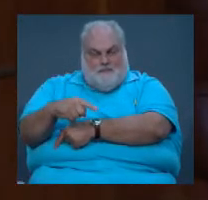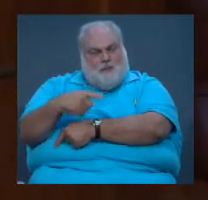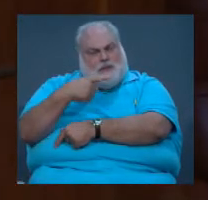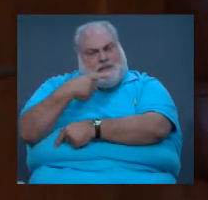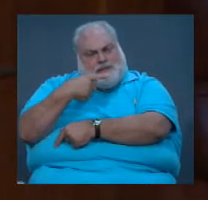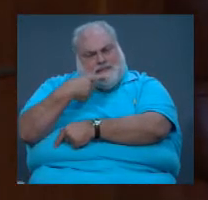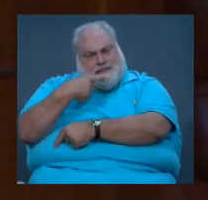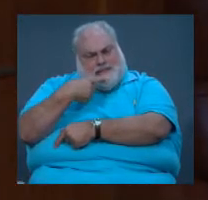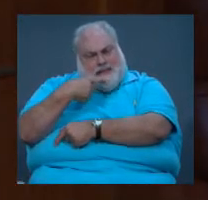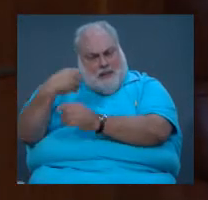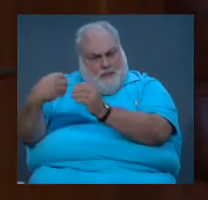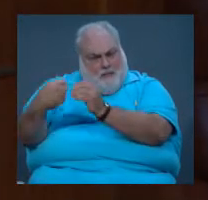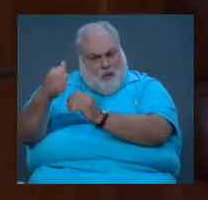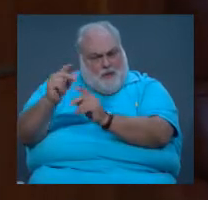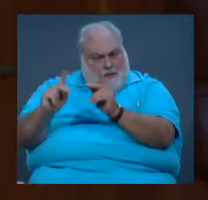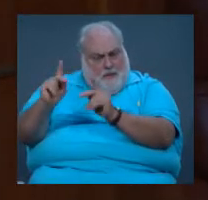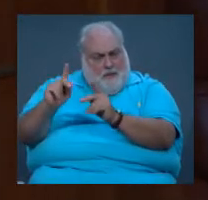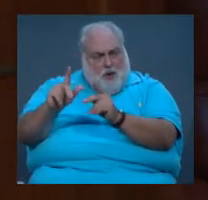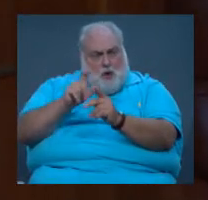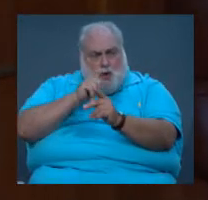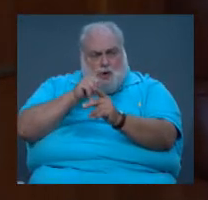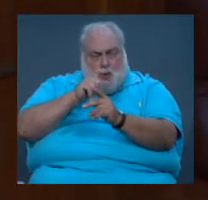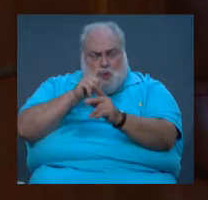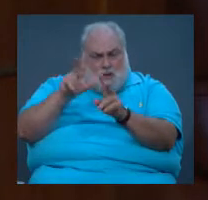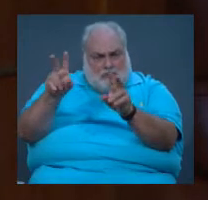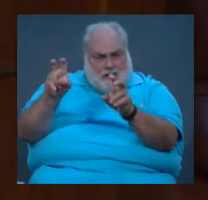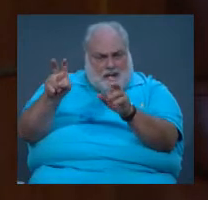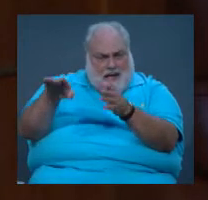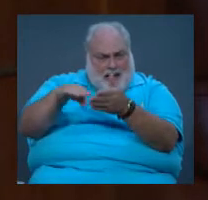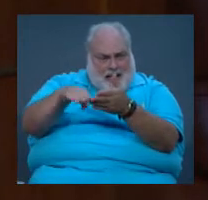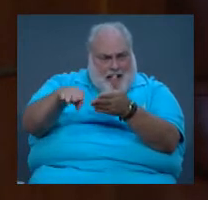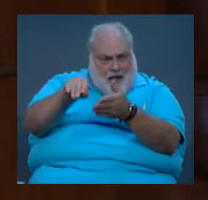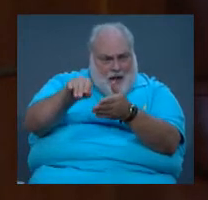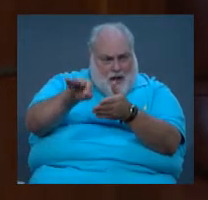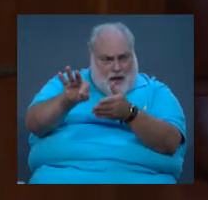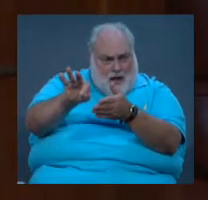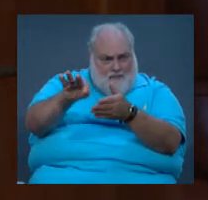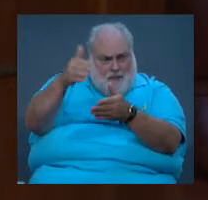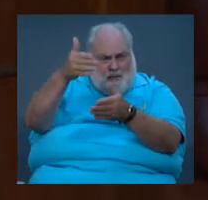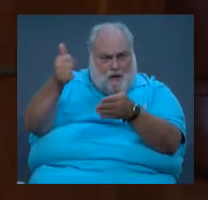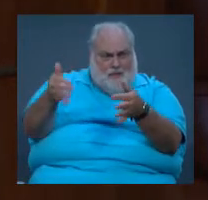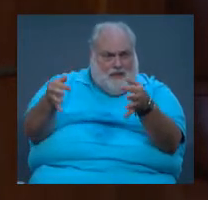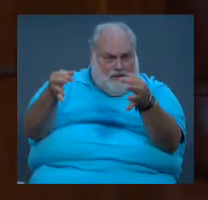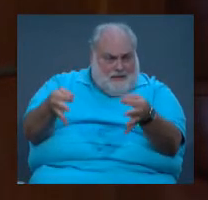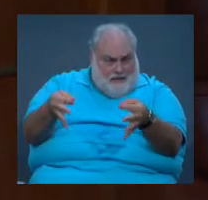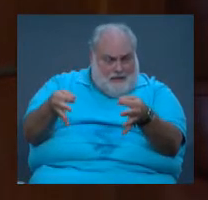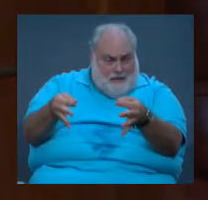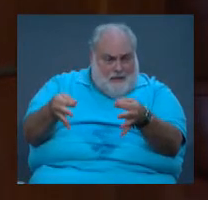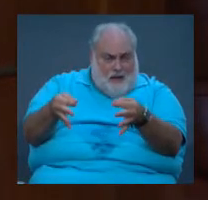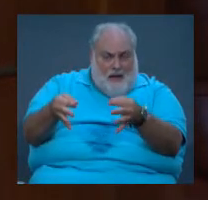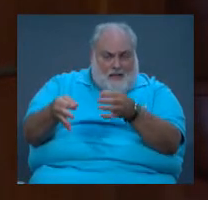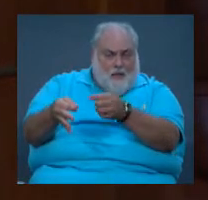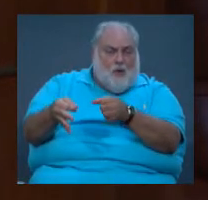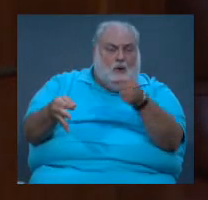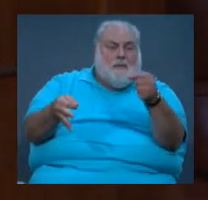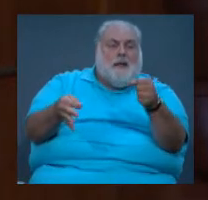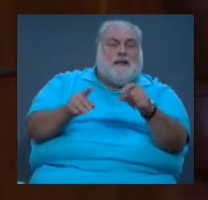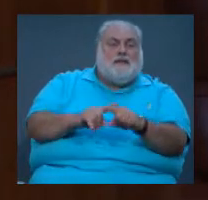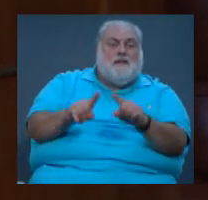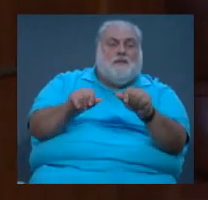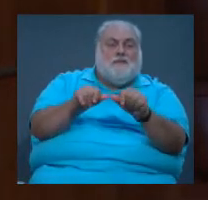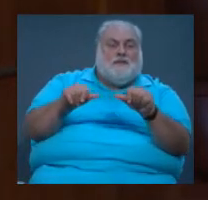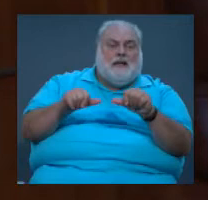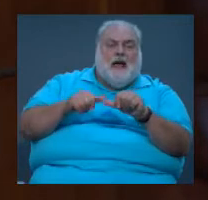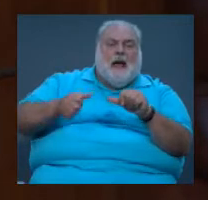mentioned that most of the employees that were laid off as a result of our decisions were placed. How many were